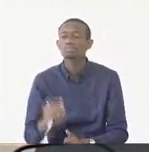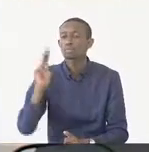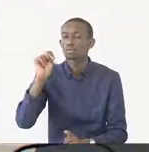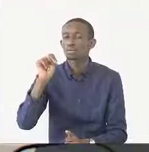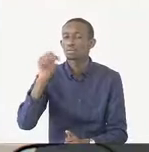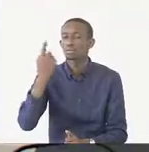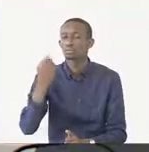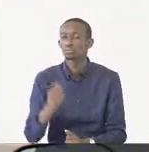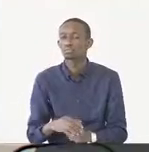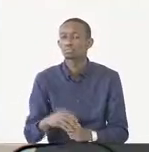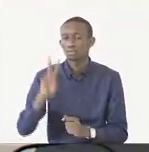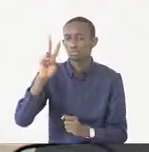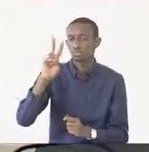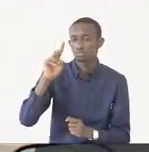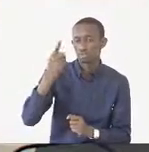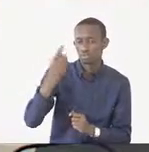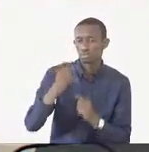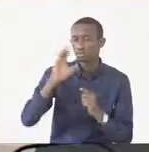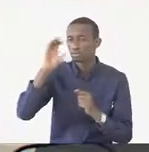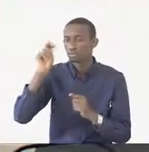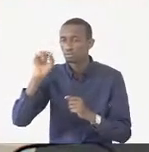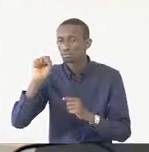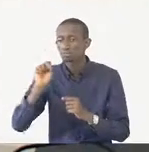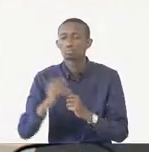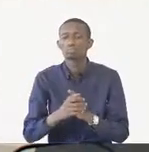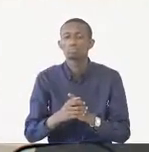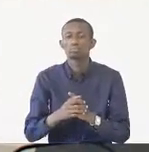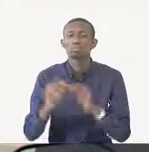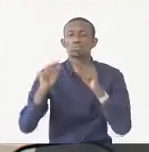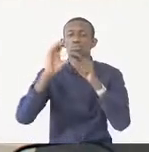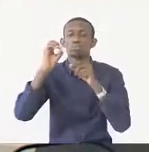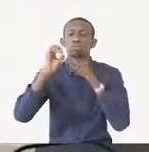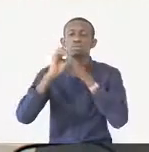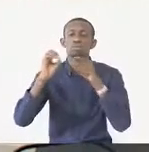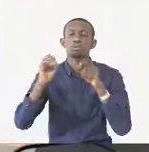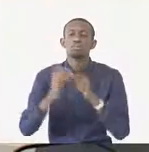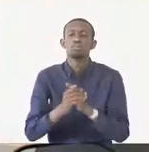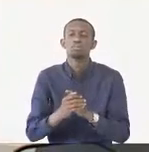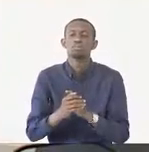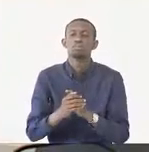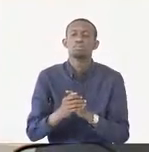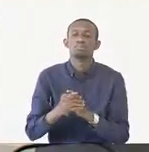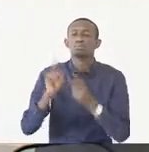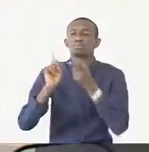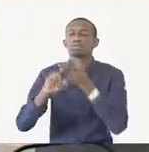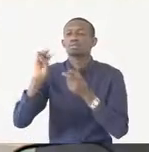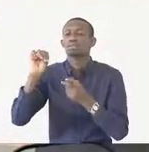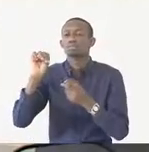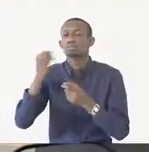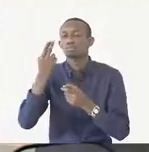M1 V1 cosine theta 1 plus M2